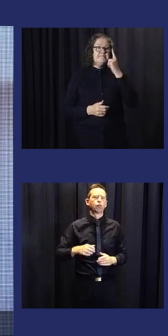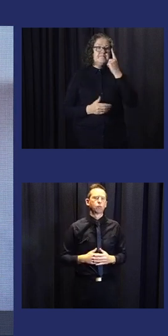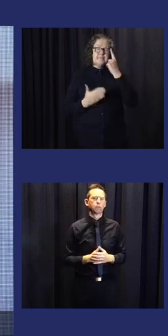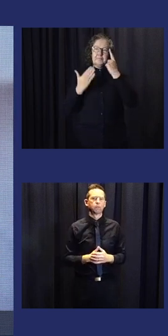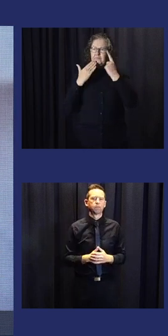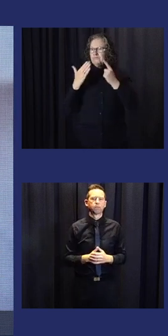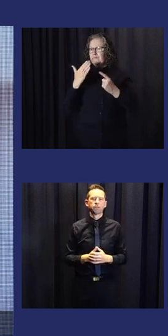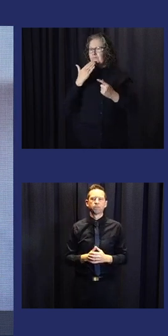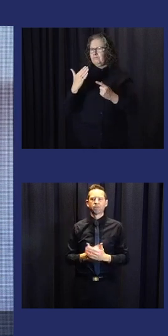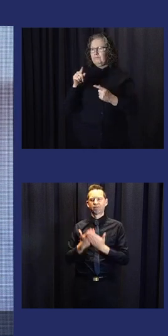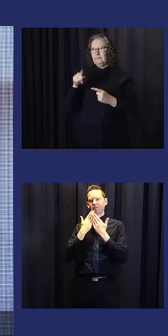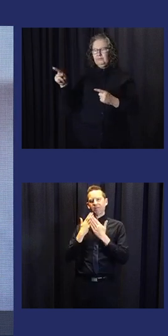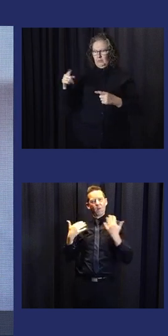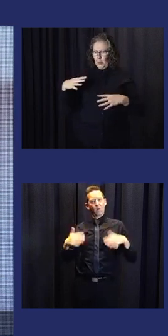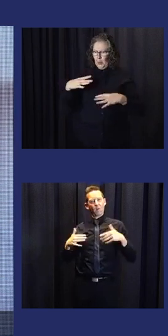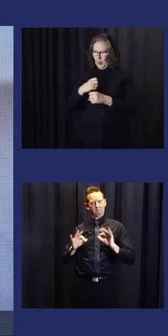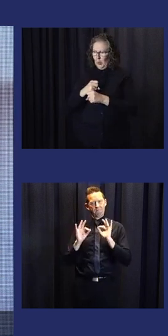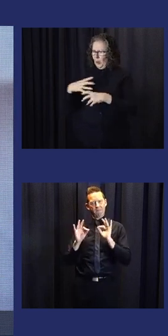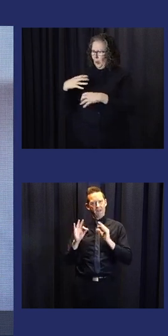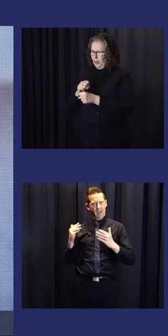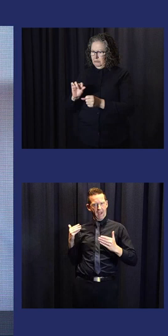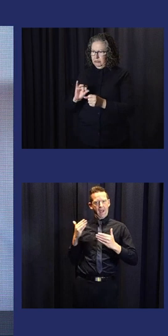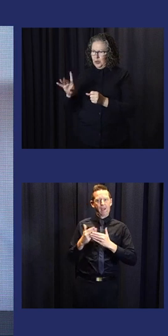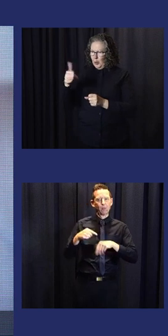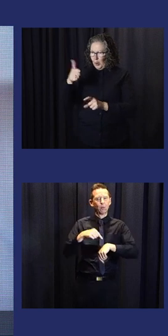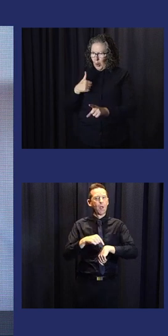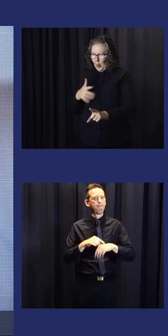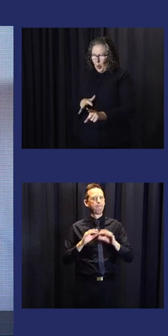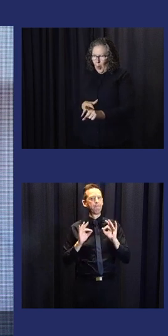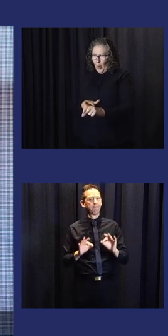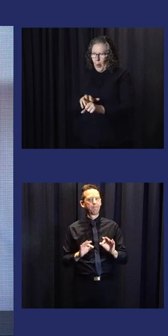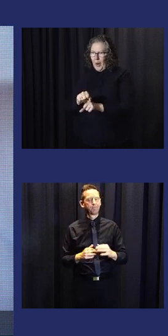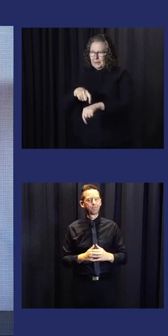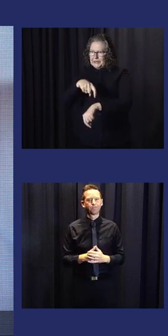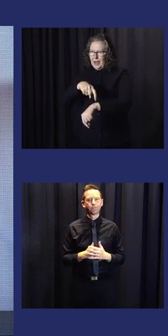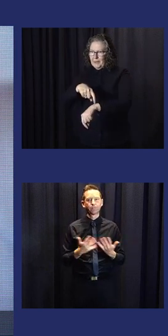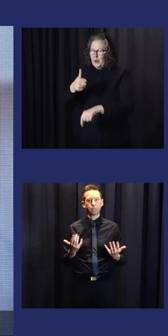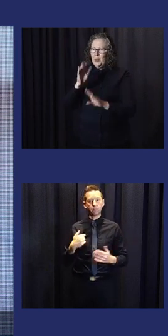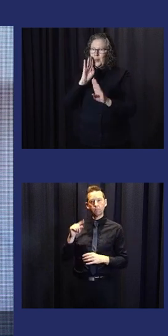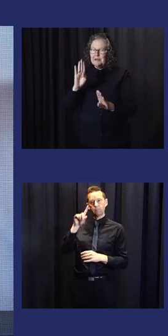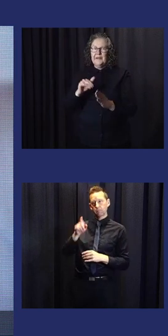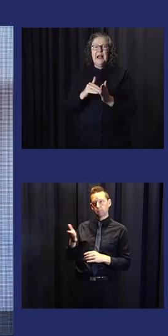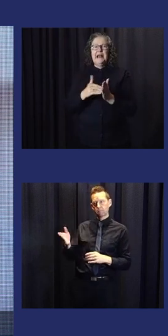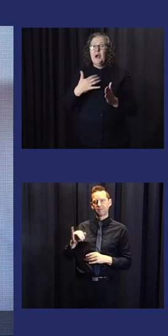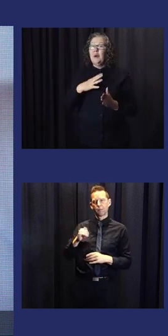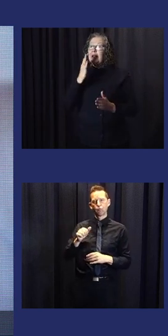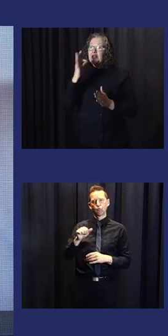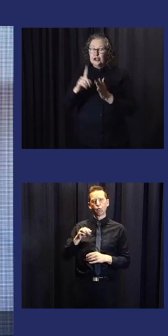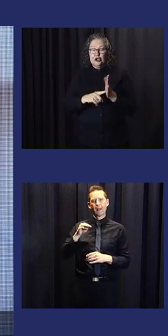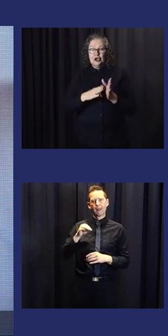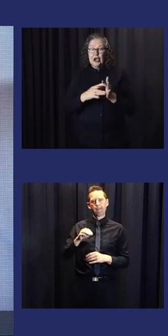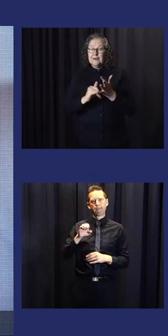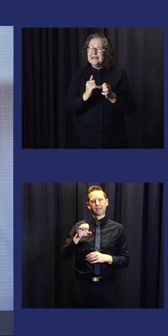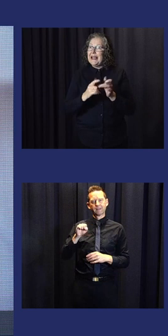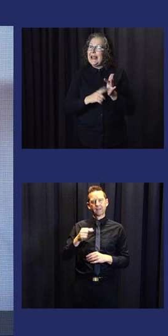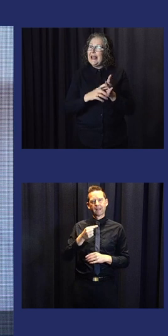Thanks so much for those brilliant and very succinct answers. You've just about caught us up to time. It's wonderful. So look, I'd now like to call on James Gilling,